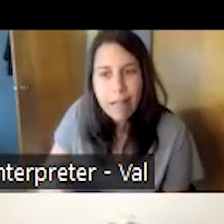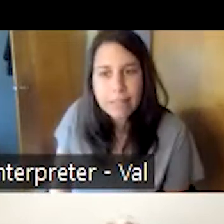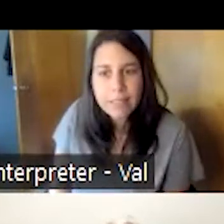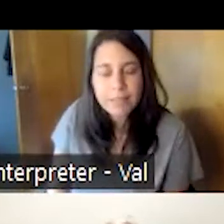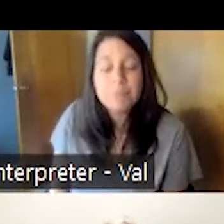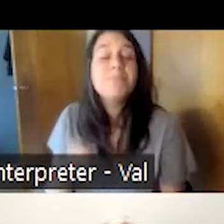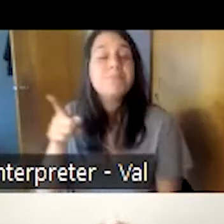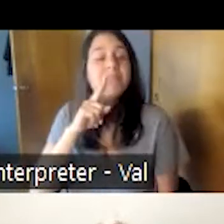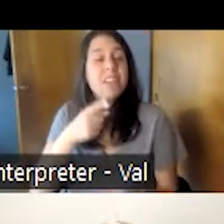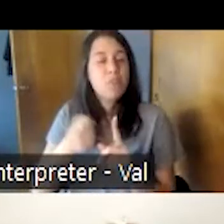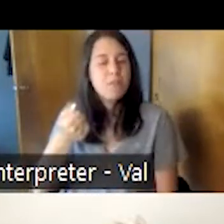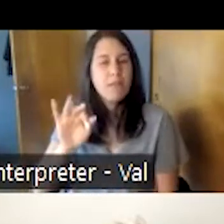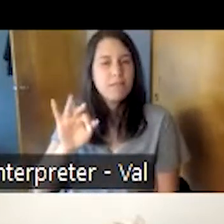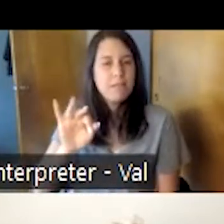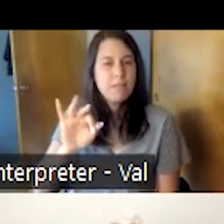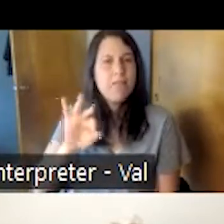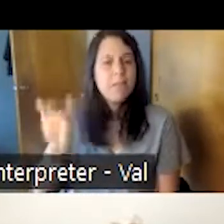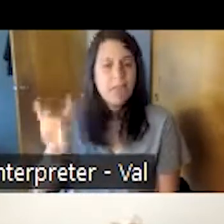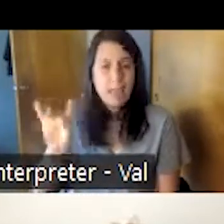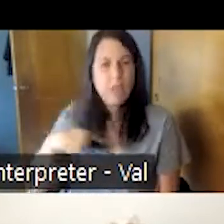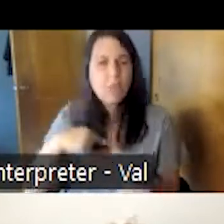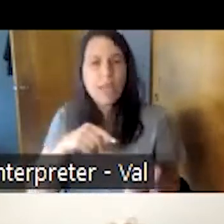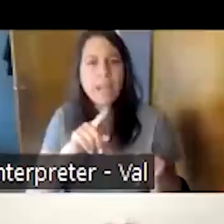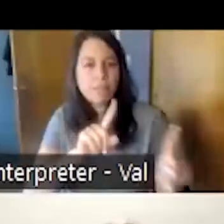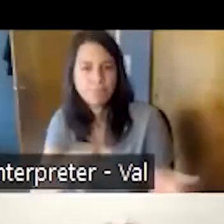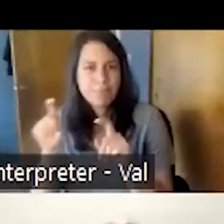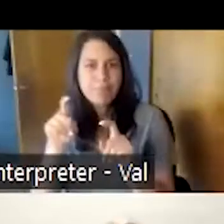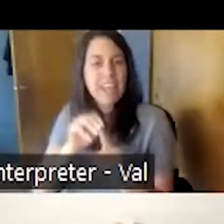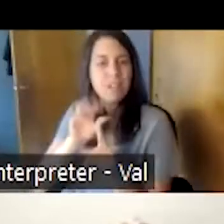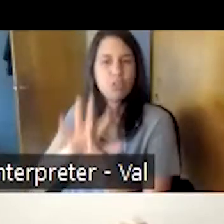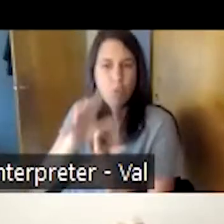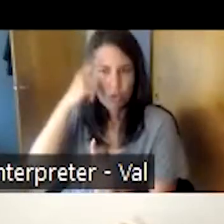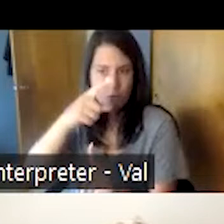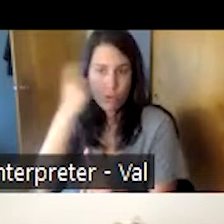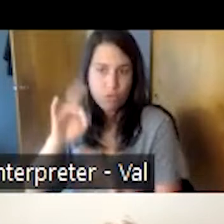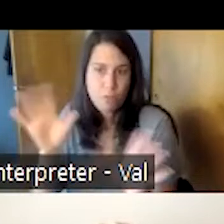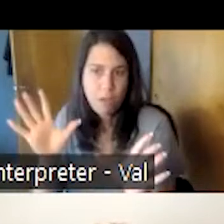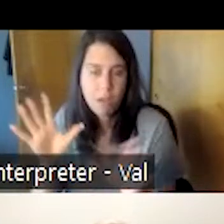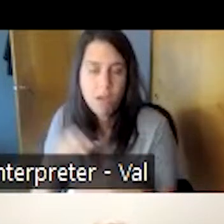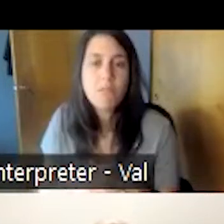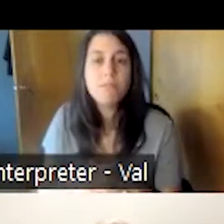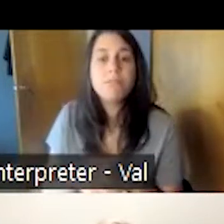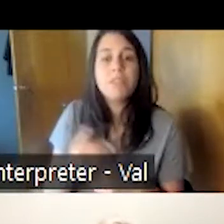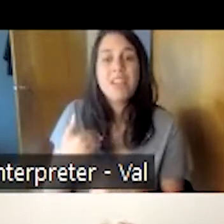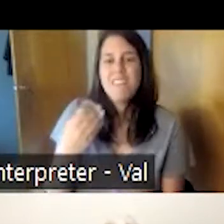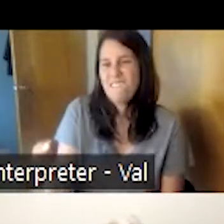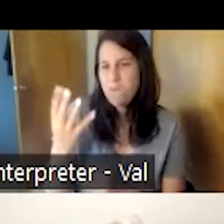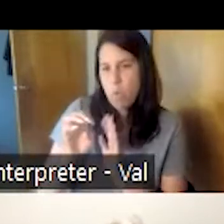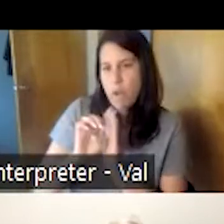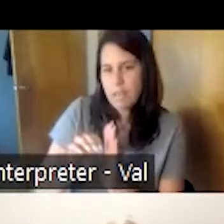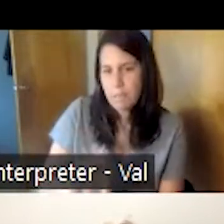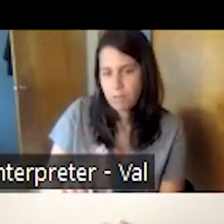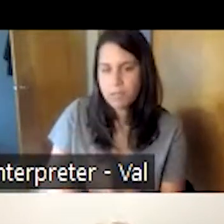we surveyed exposure to traumatic events in 4 samples of people with serious mental illness, 2